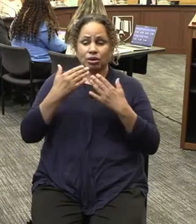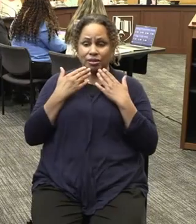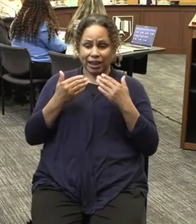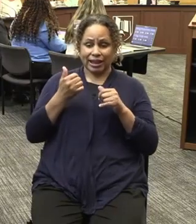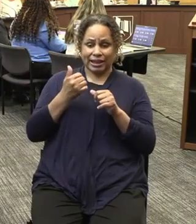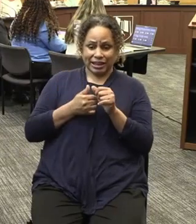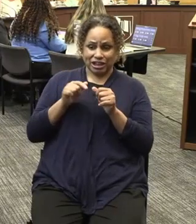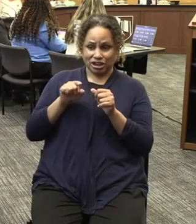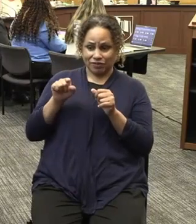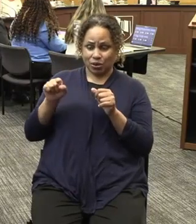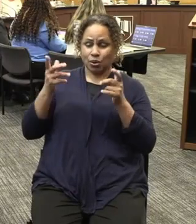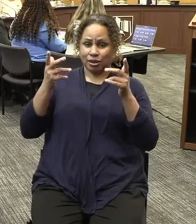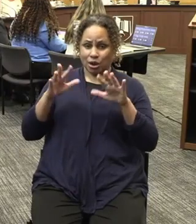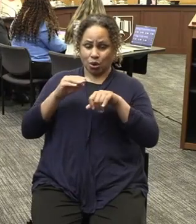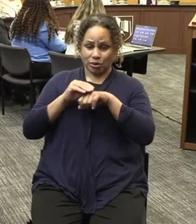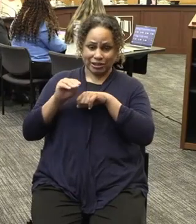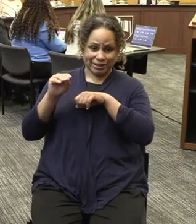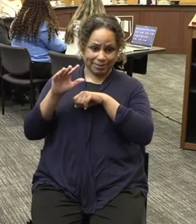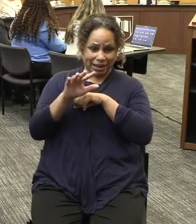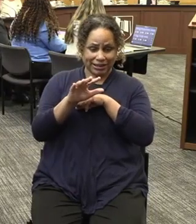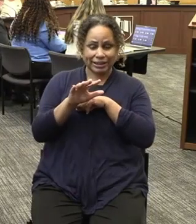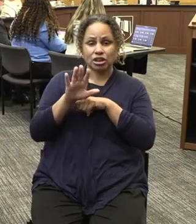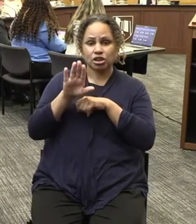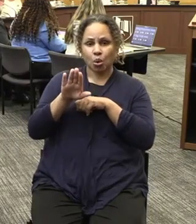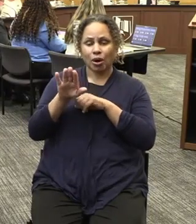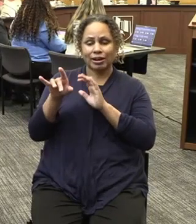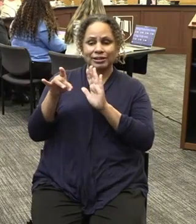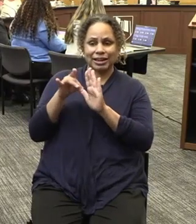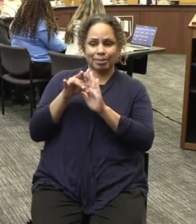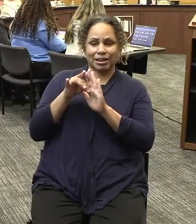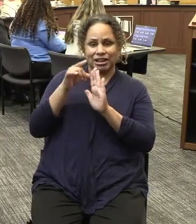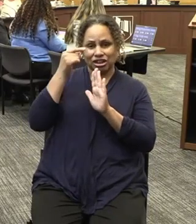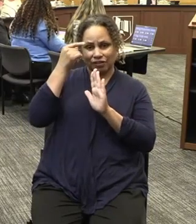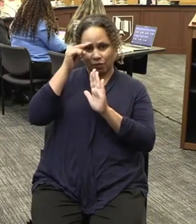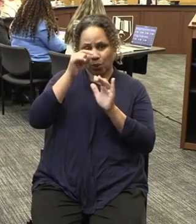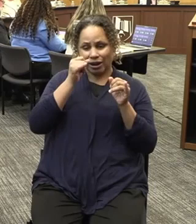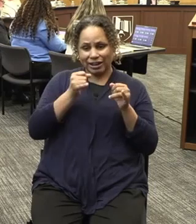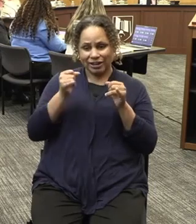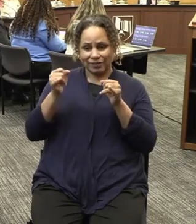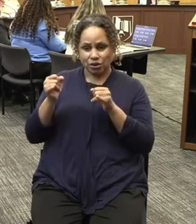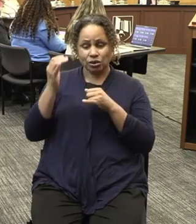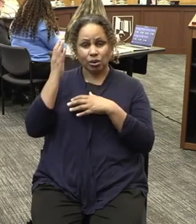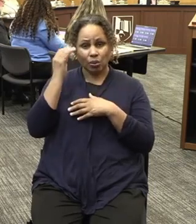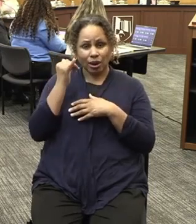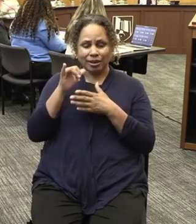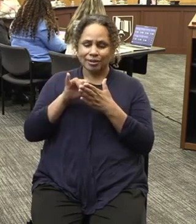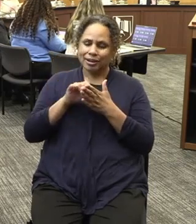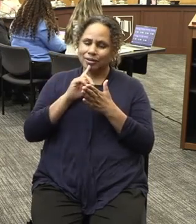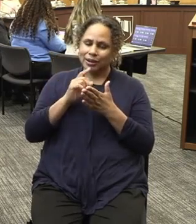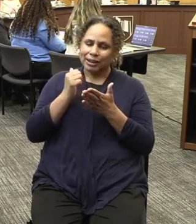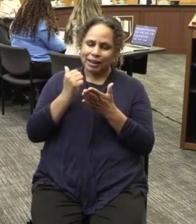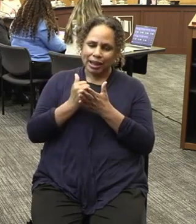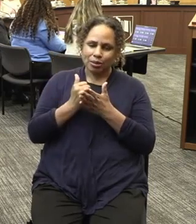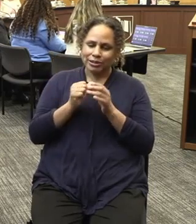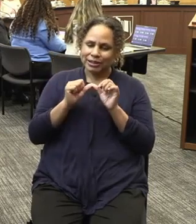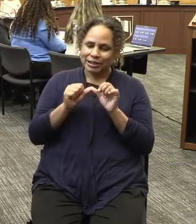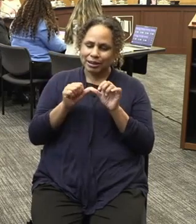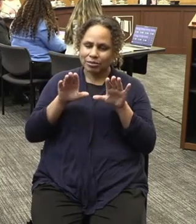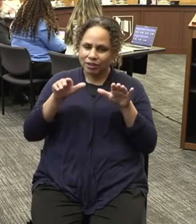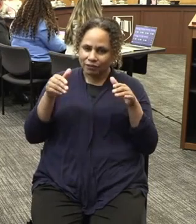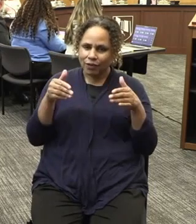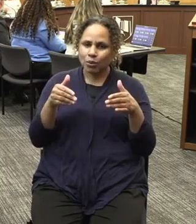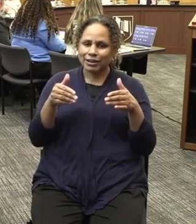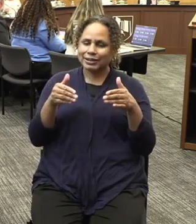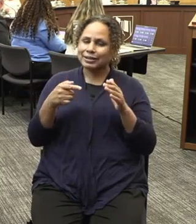submit nominations for the individuals, because that really helps keep the program going. It